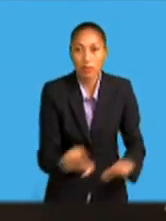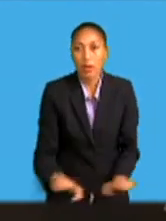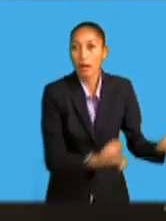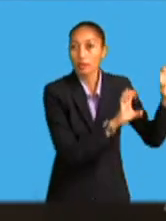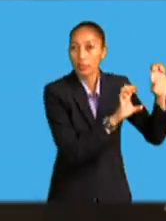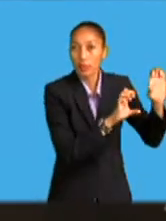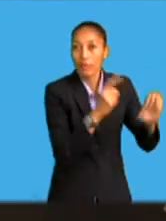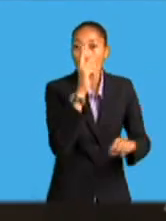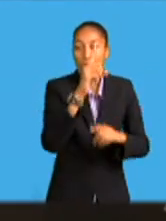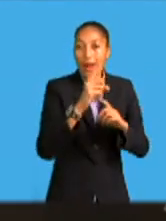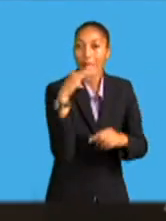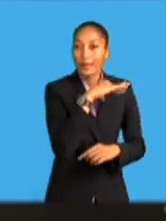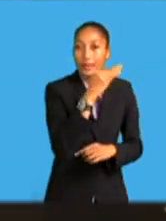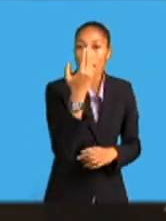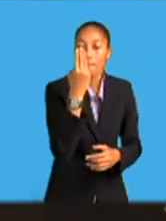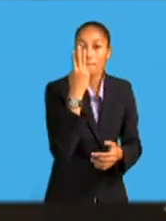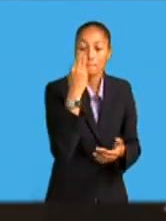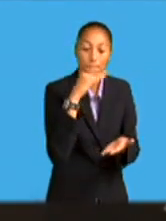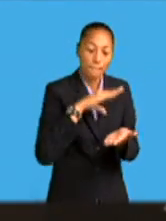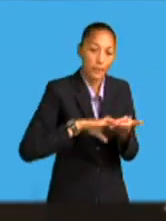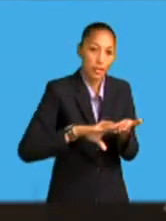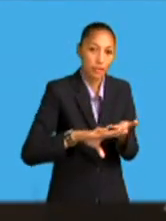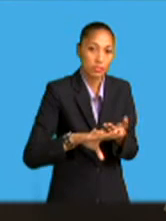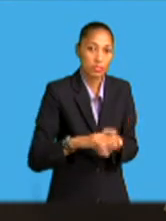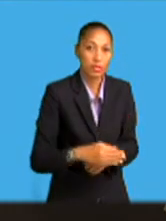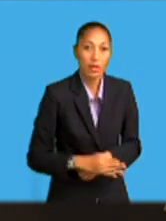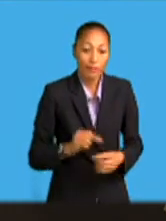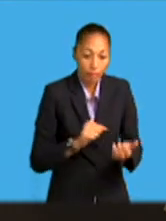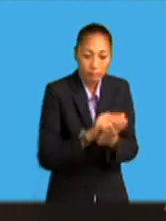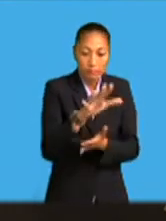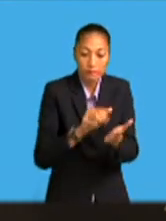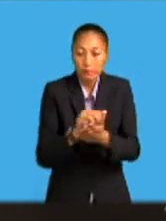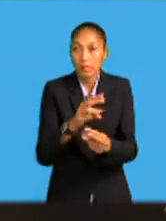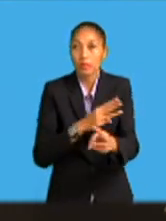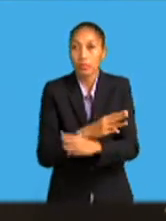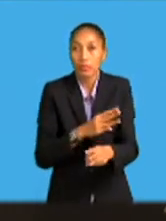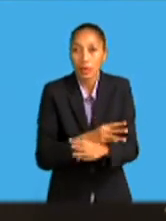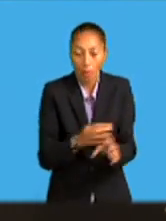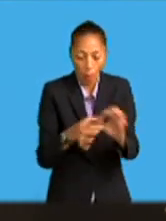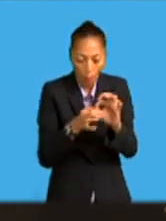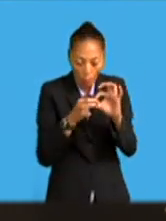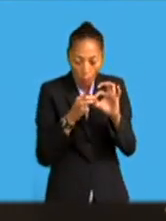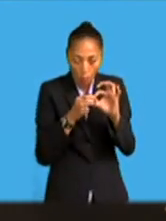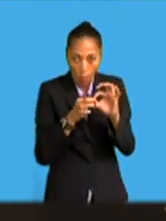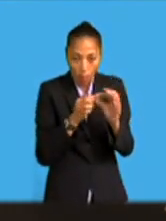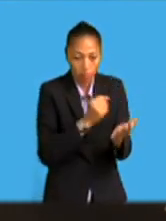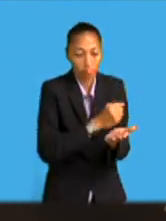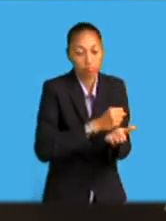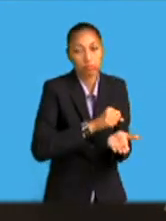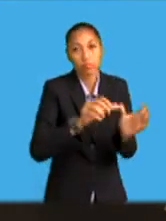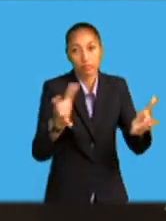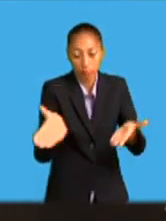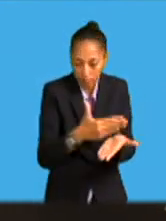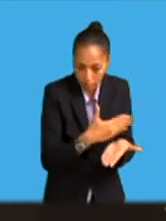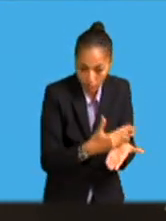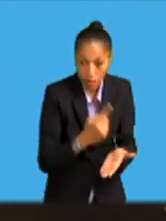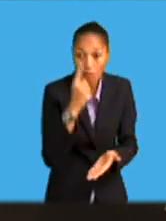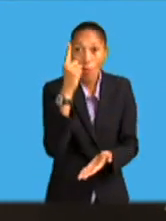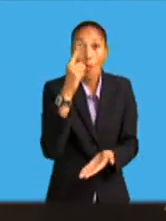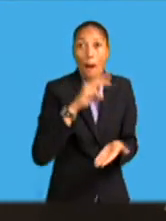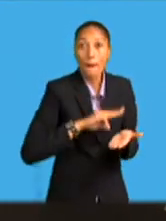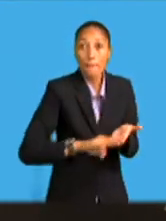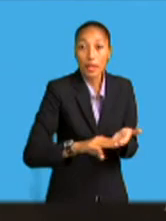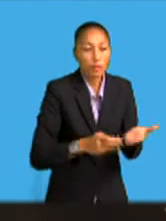million, $15 million from the sales of timber from private community timber harvestings, and $1 million paid